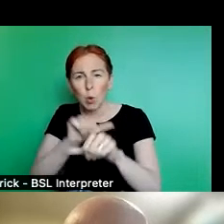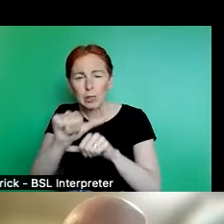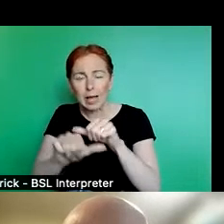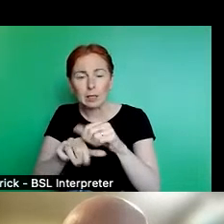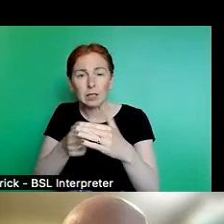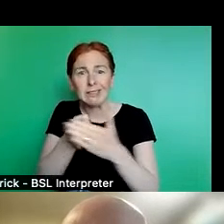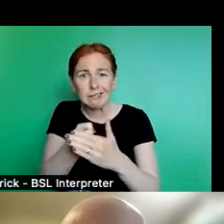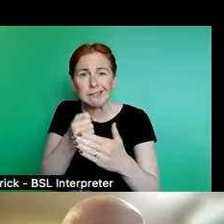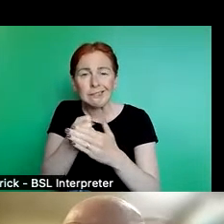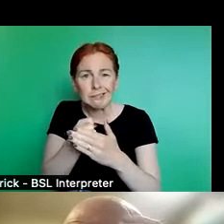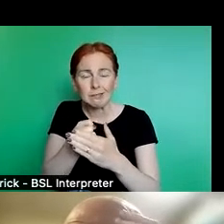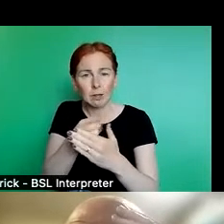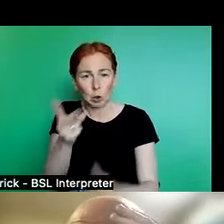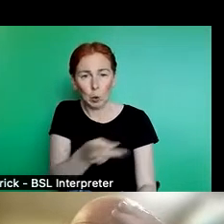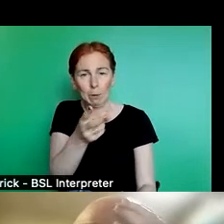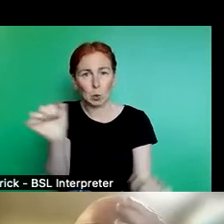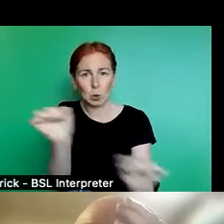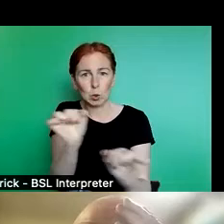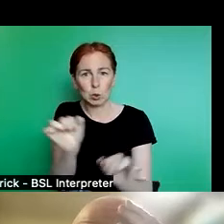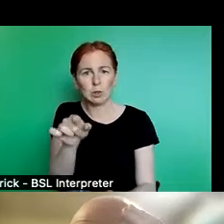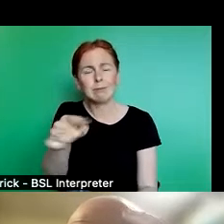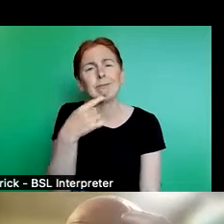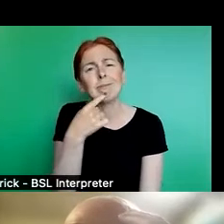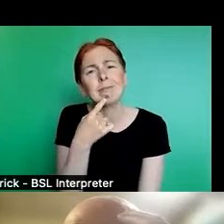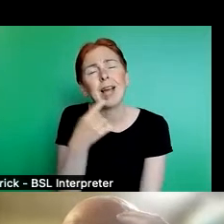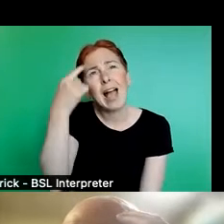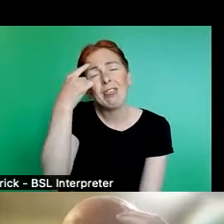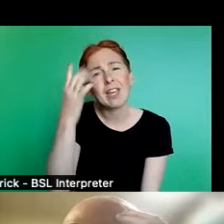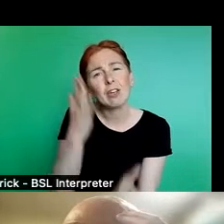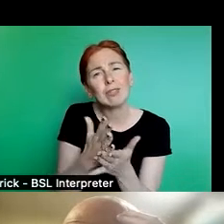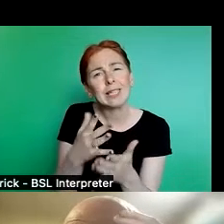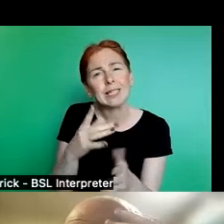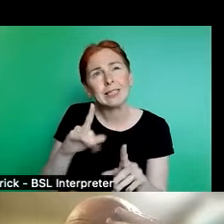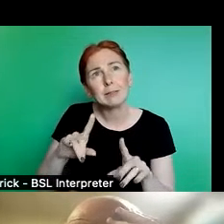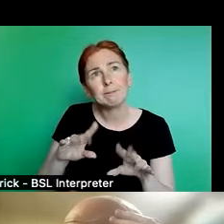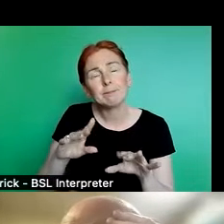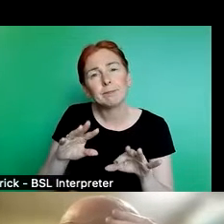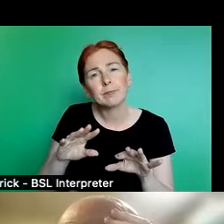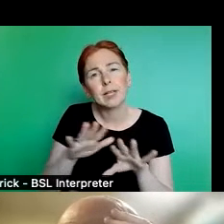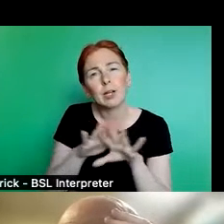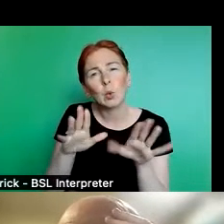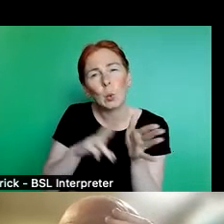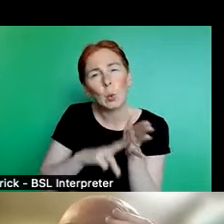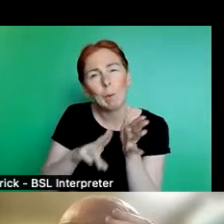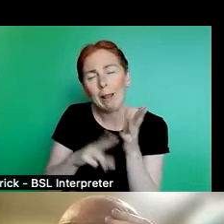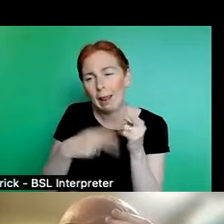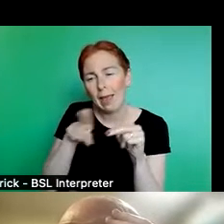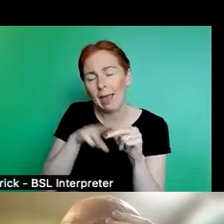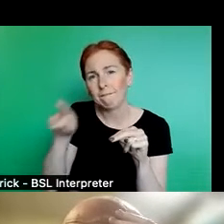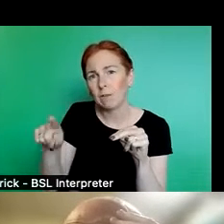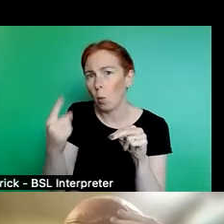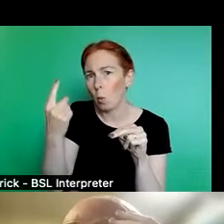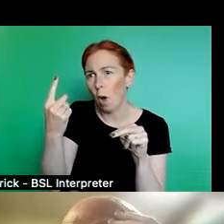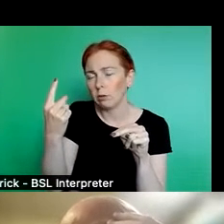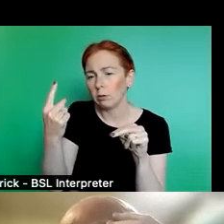have seen an ophthalmologist or an audiologist or a geneticist, clinical